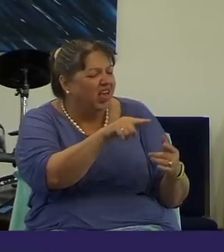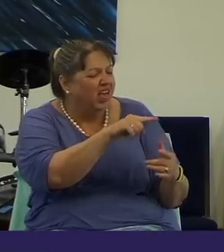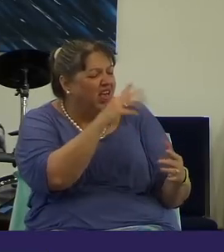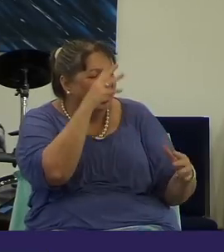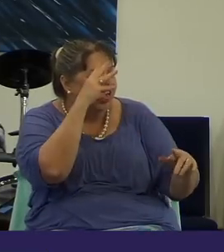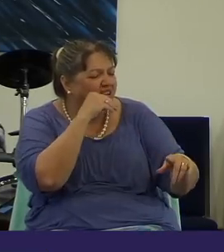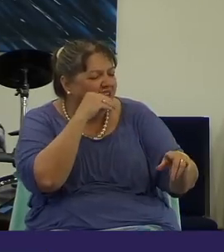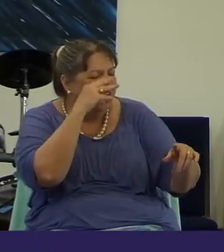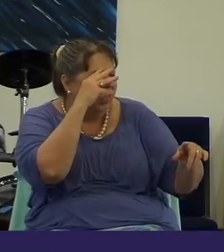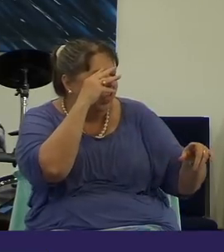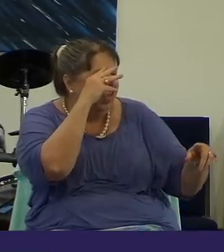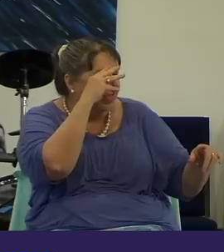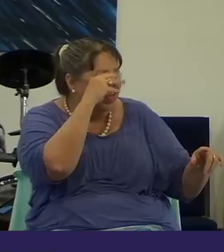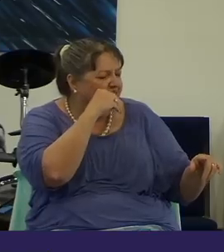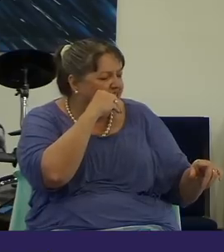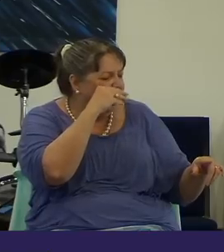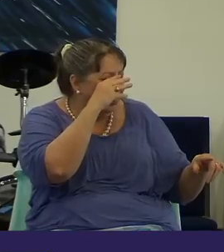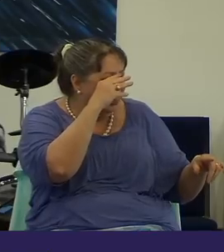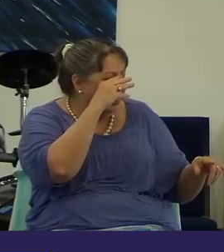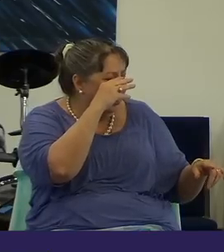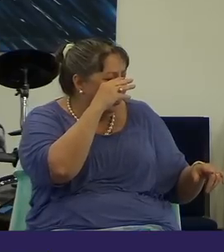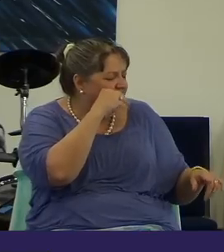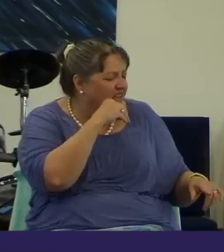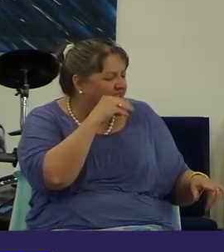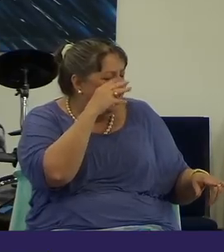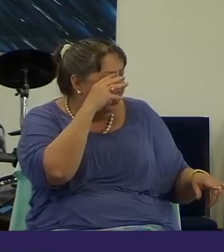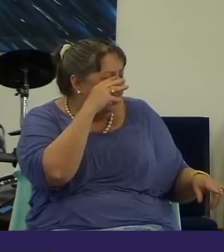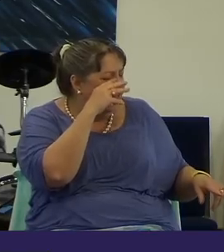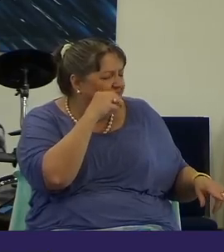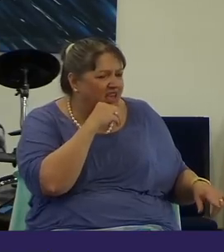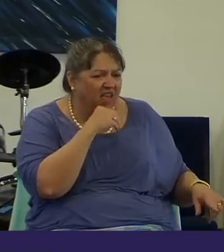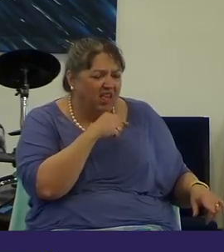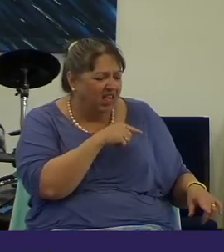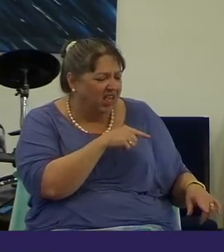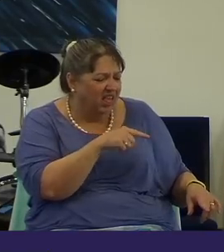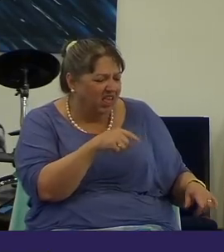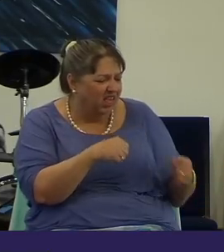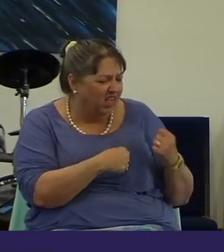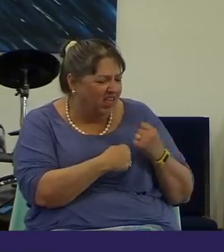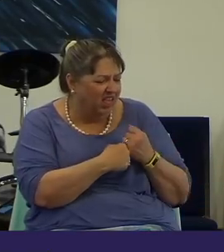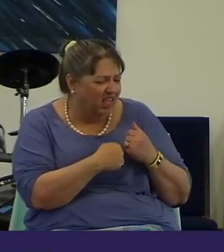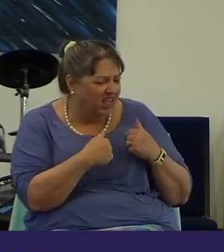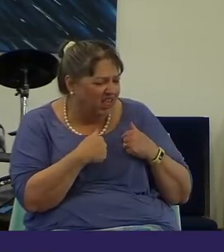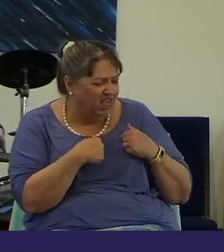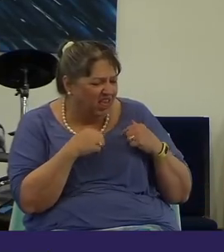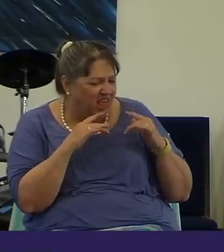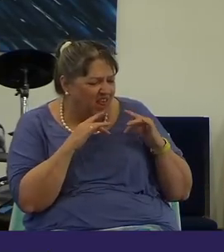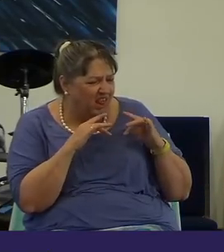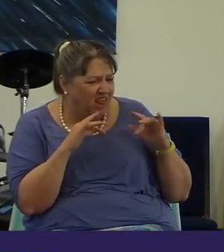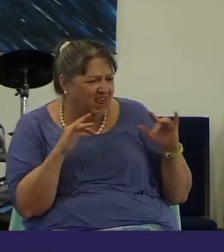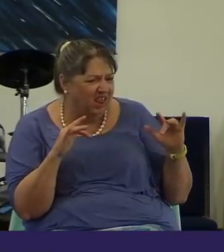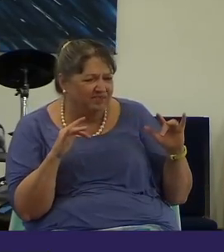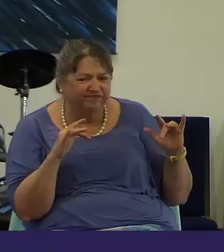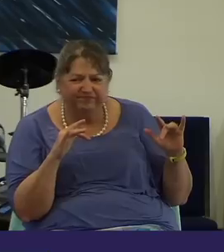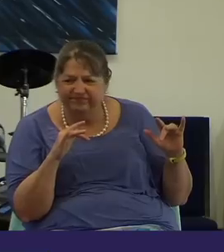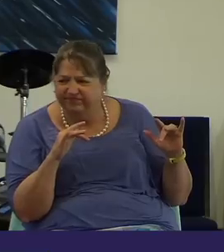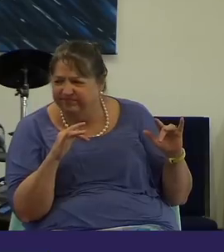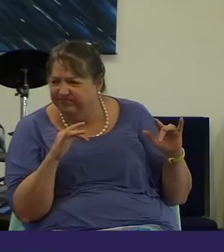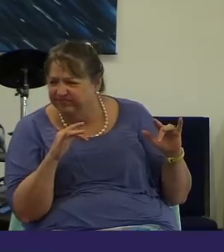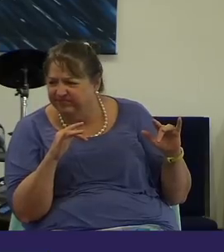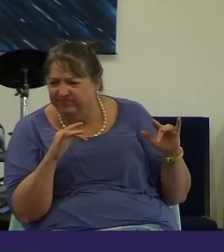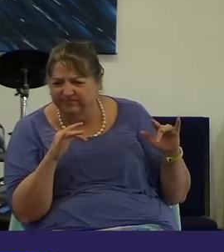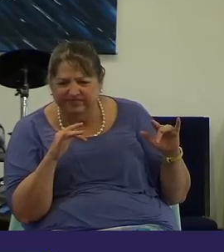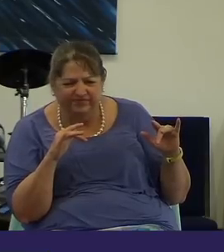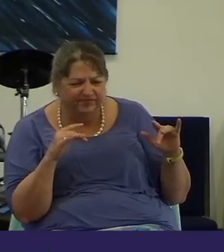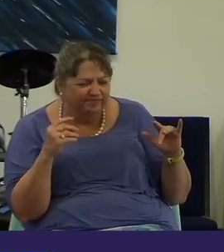one. His disciples' eyelids were too heavy. And again, they were falling asleep. And